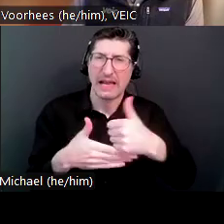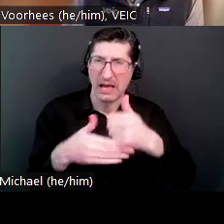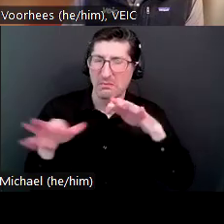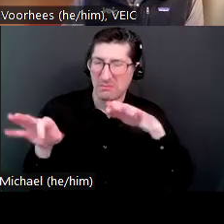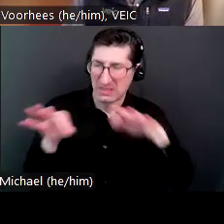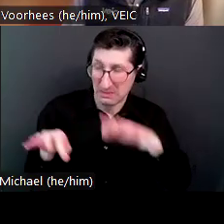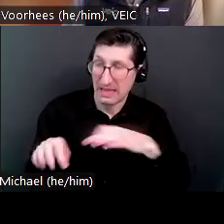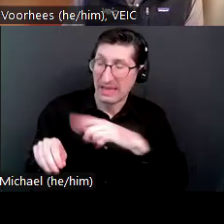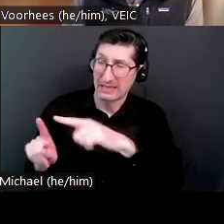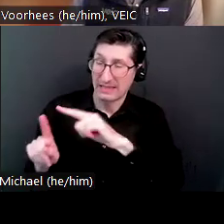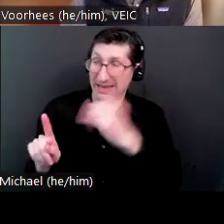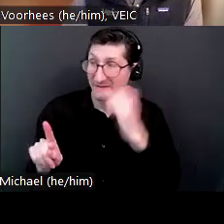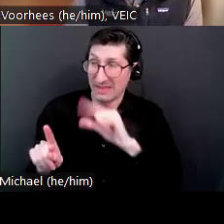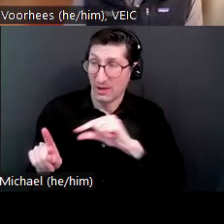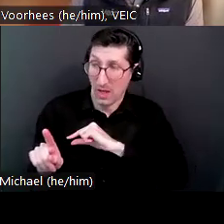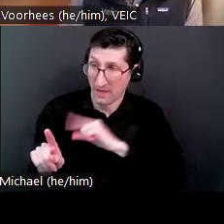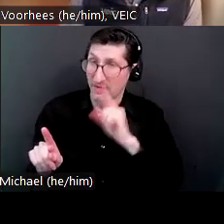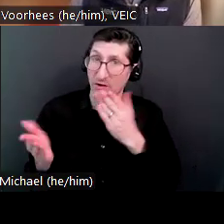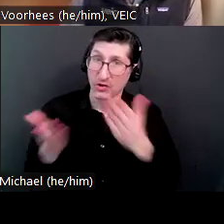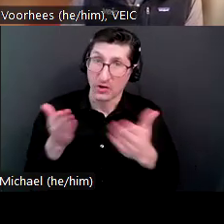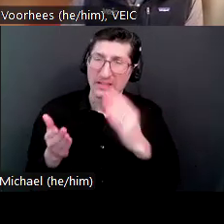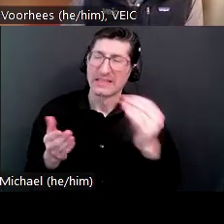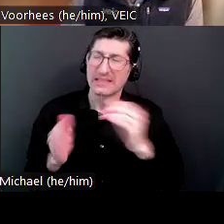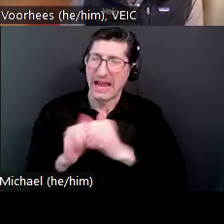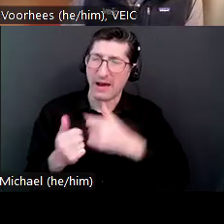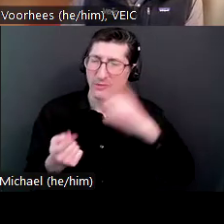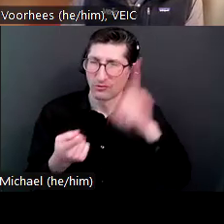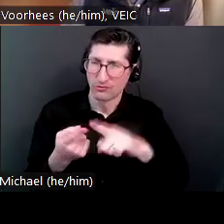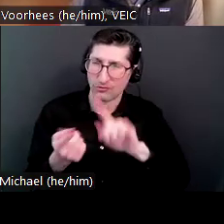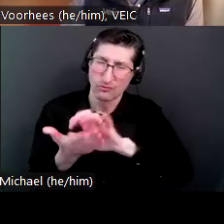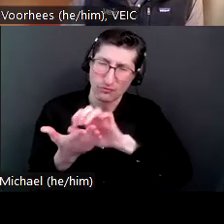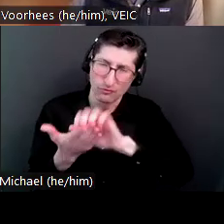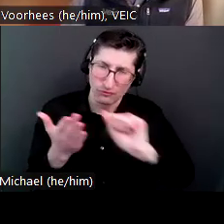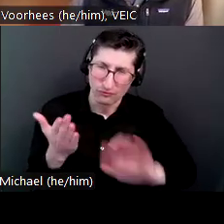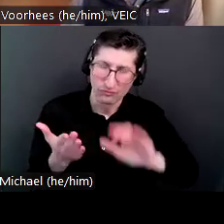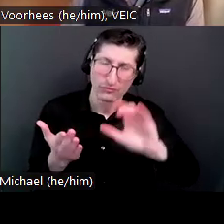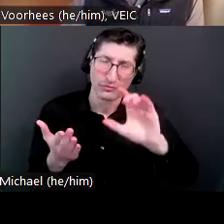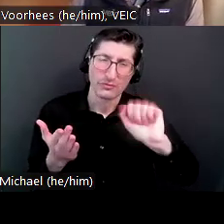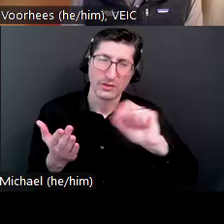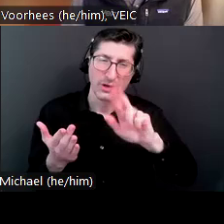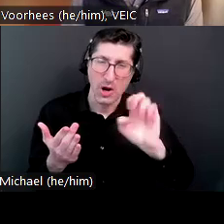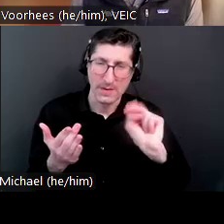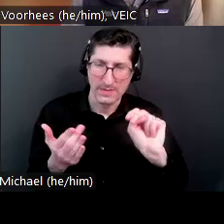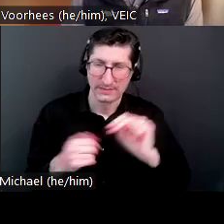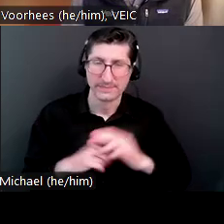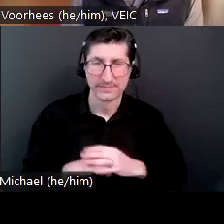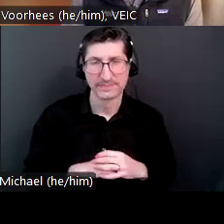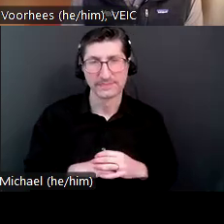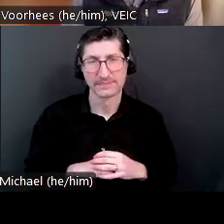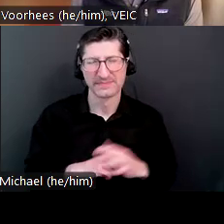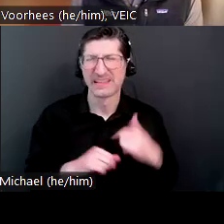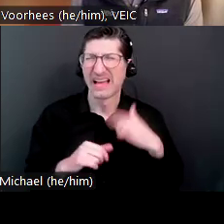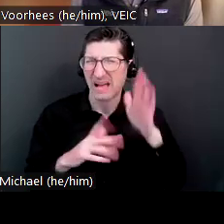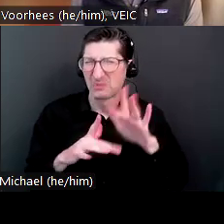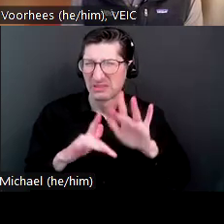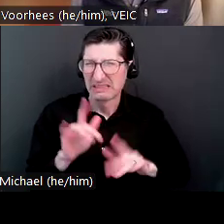I'm going to skip to just two more elements here. If we can get to the right slides.